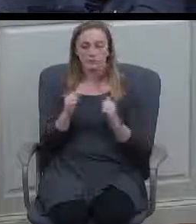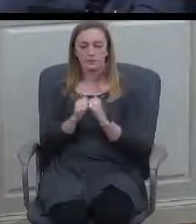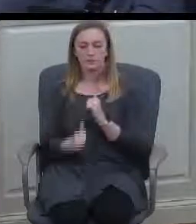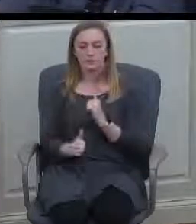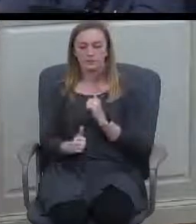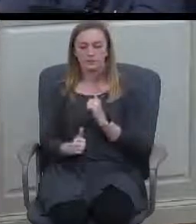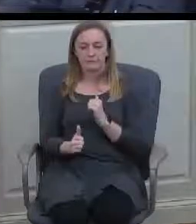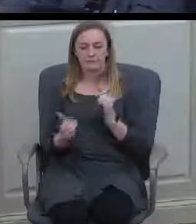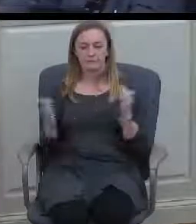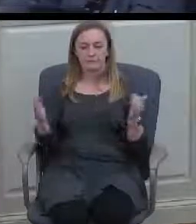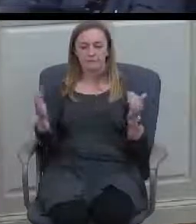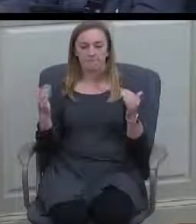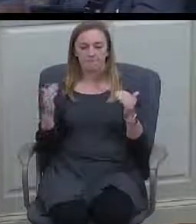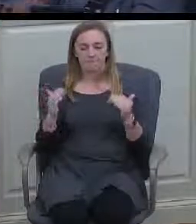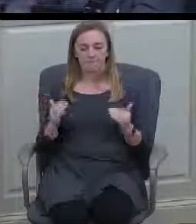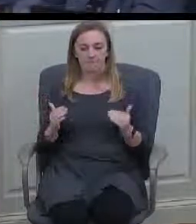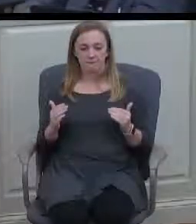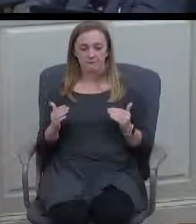carries.